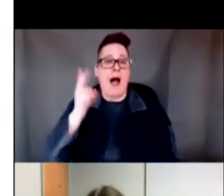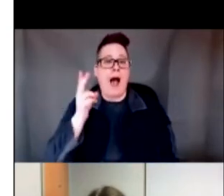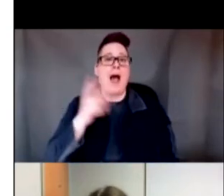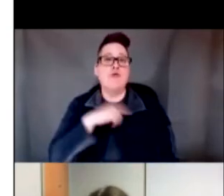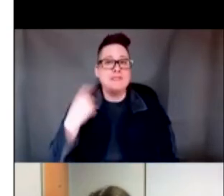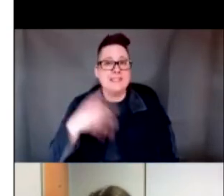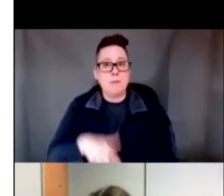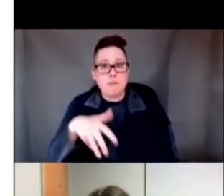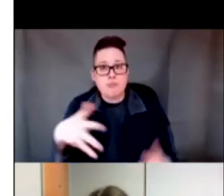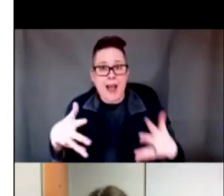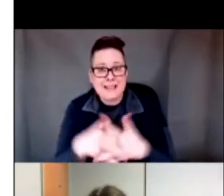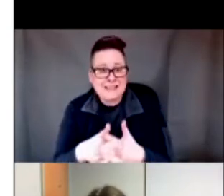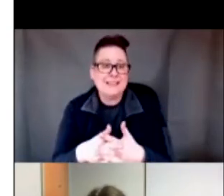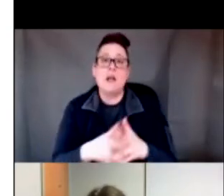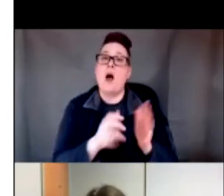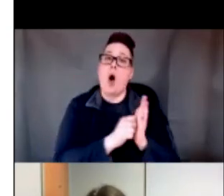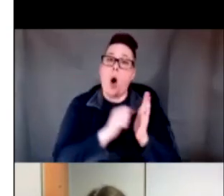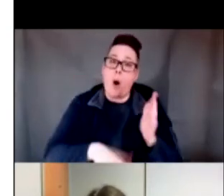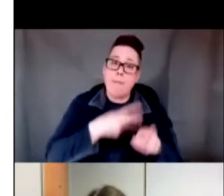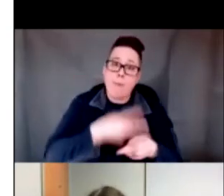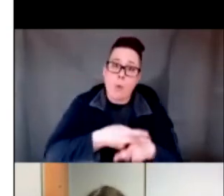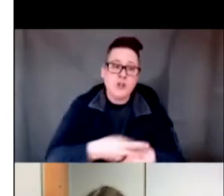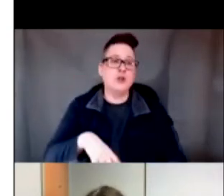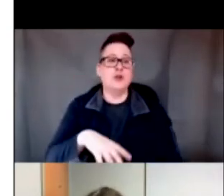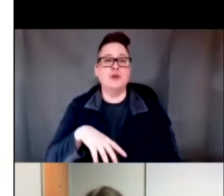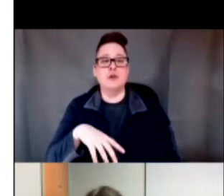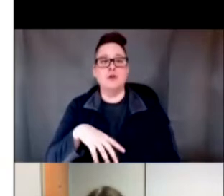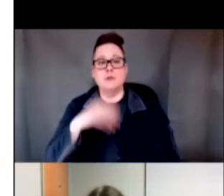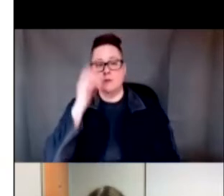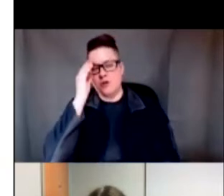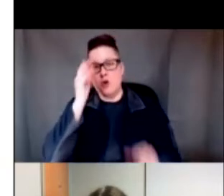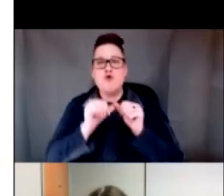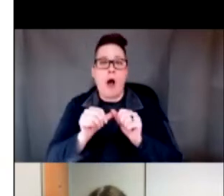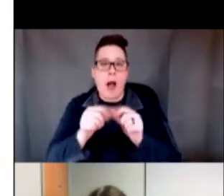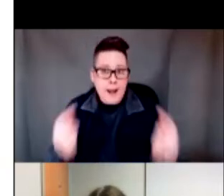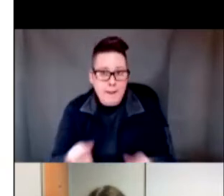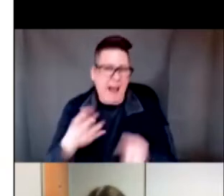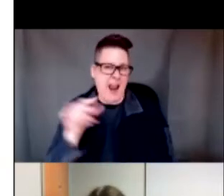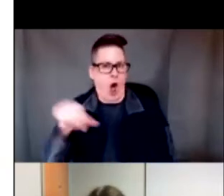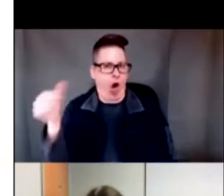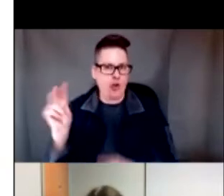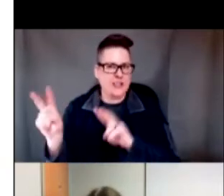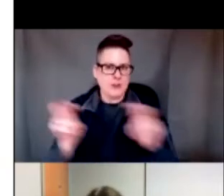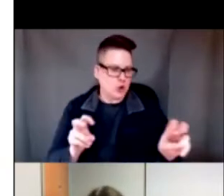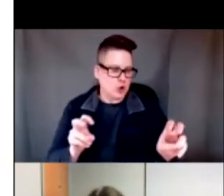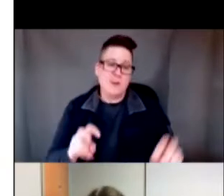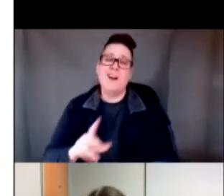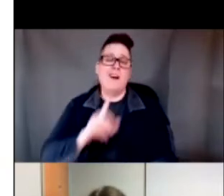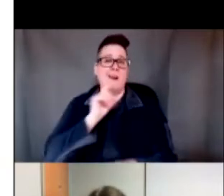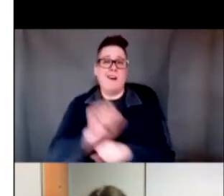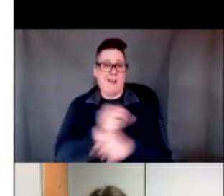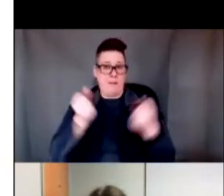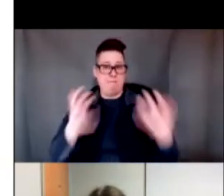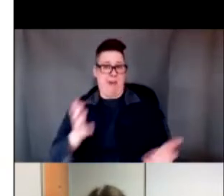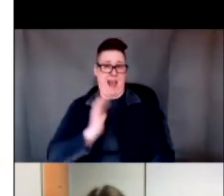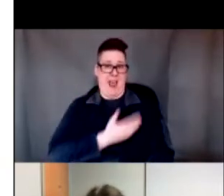risk pregnancy, abortion care, and chronic pain, along with other issues. And really, many of the patients